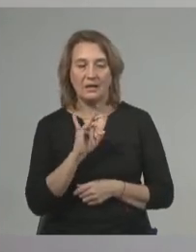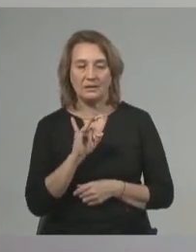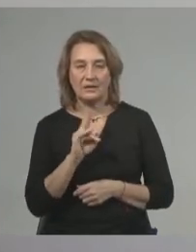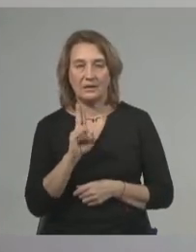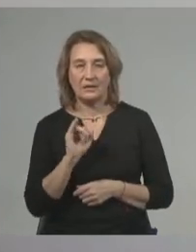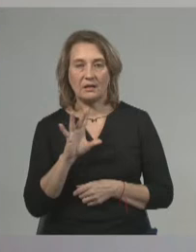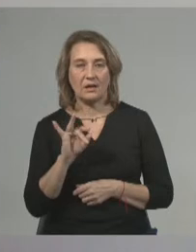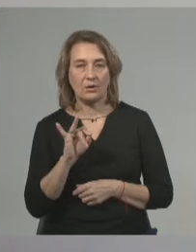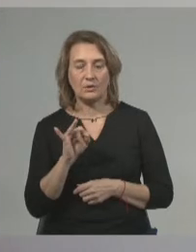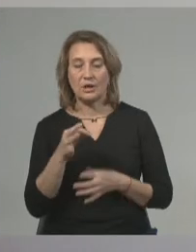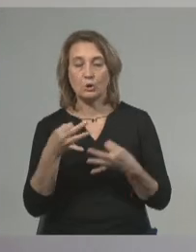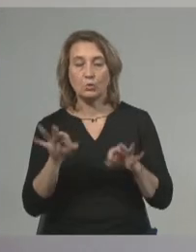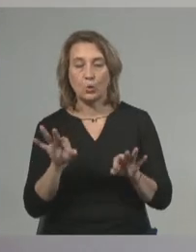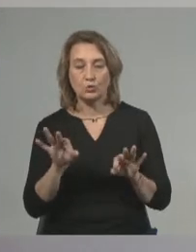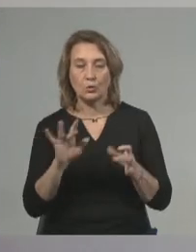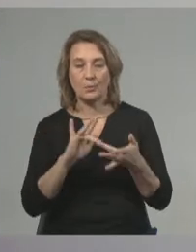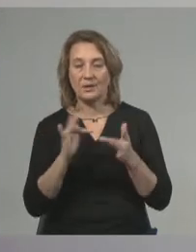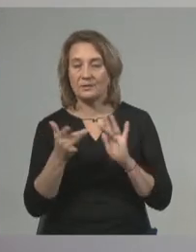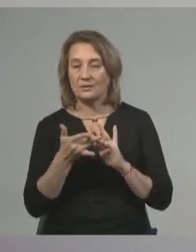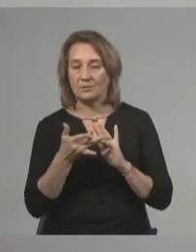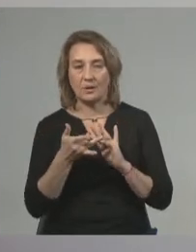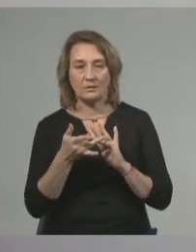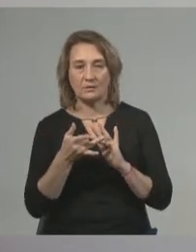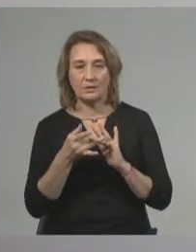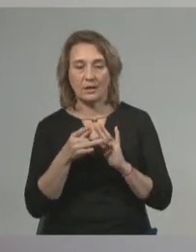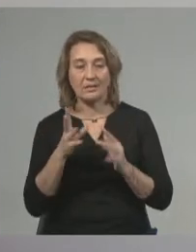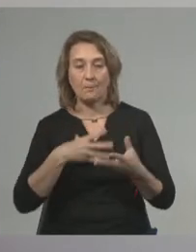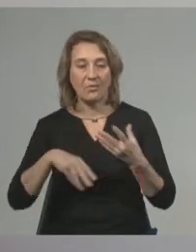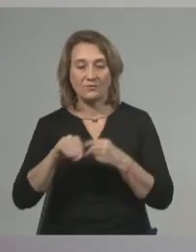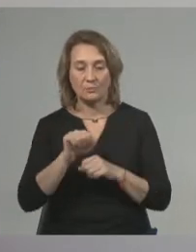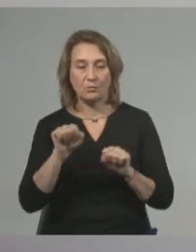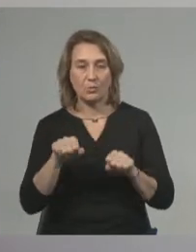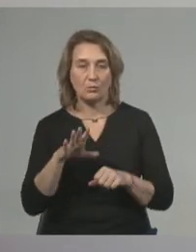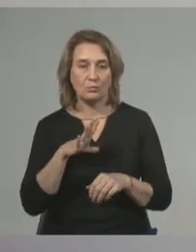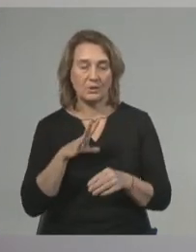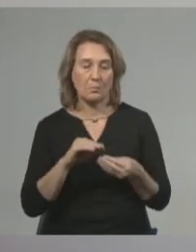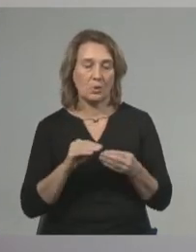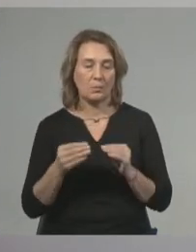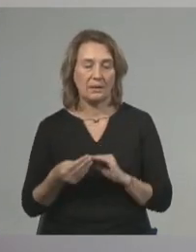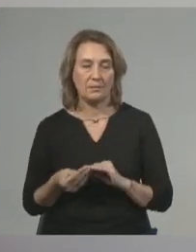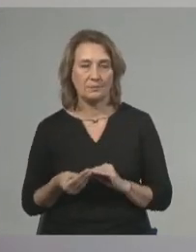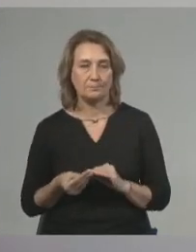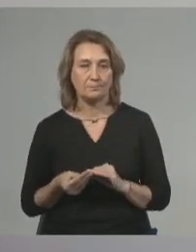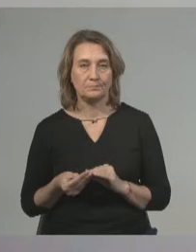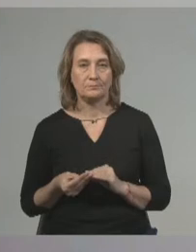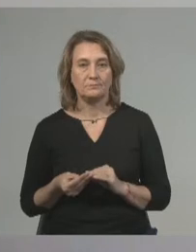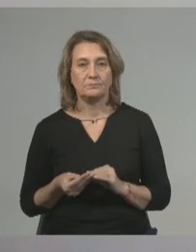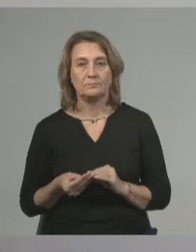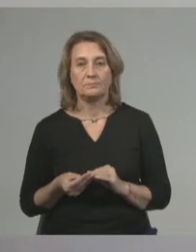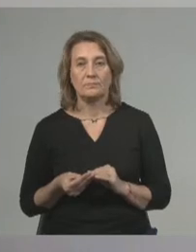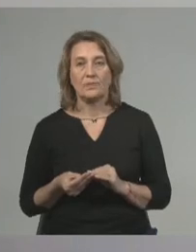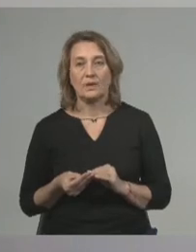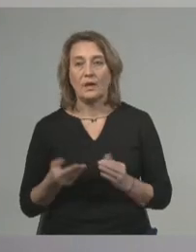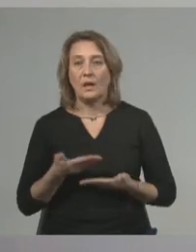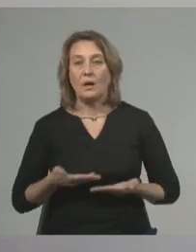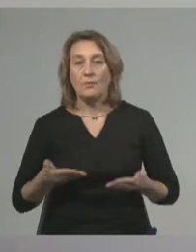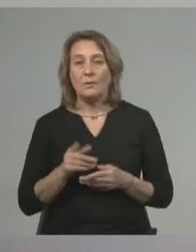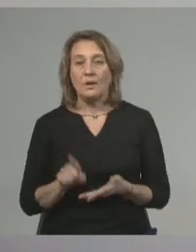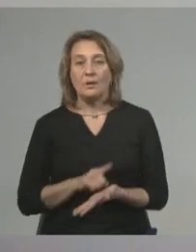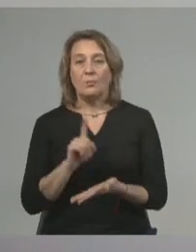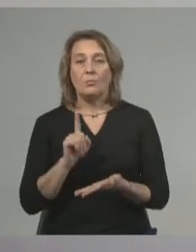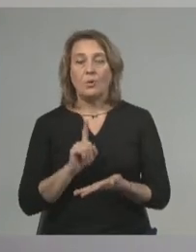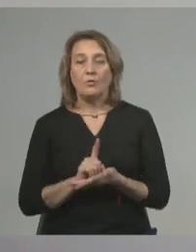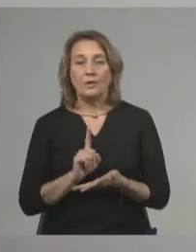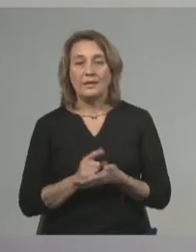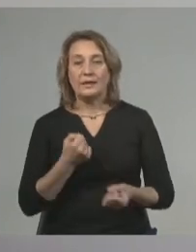internet and maybe for us that's why although the the sort of combating the downside of social media and technology is really